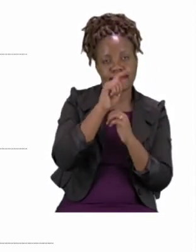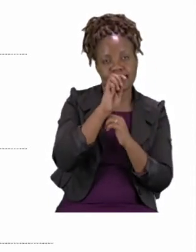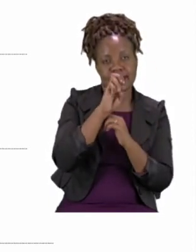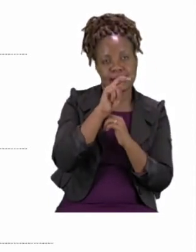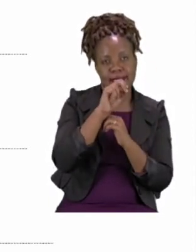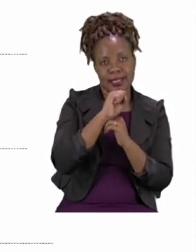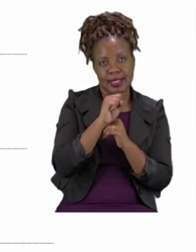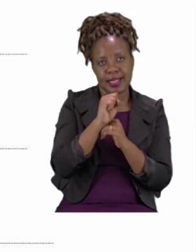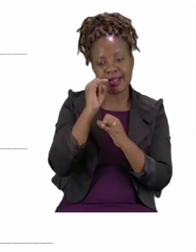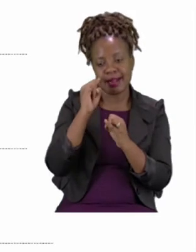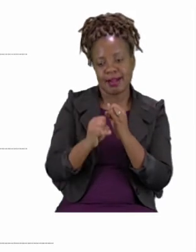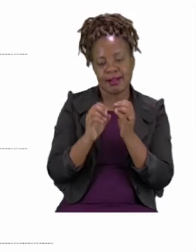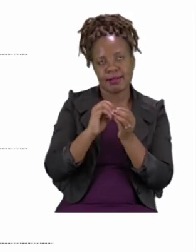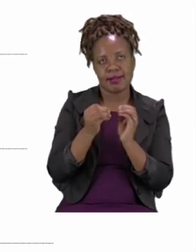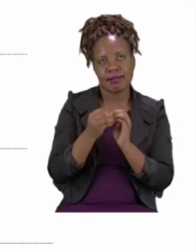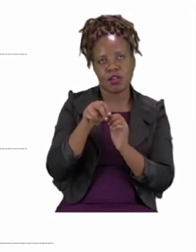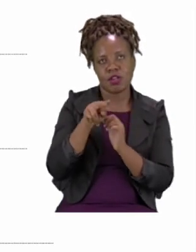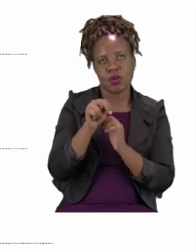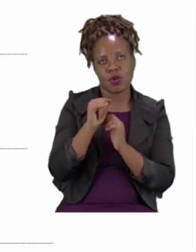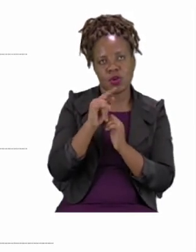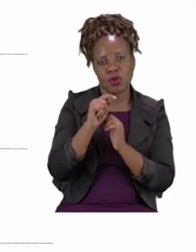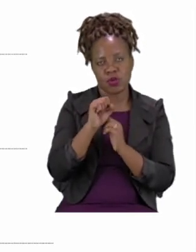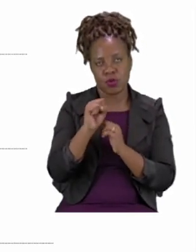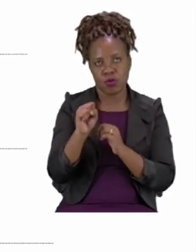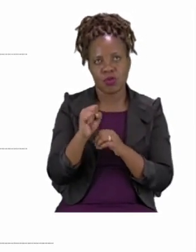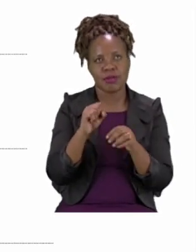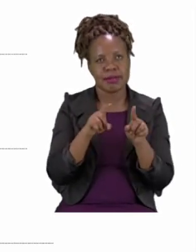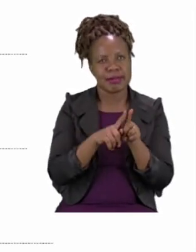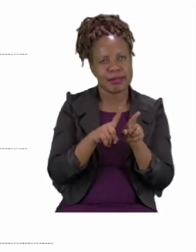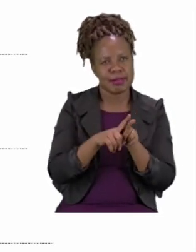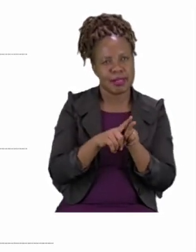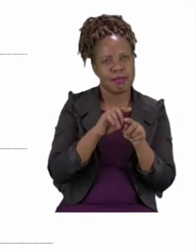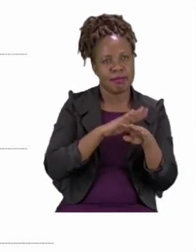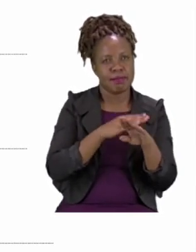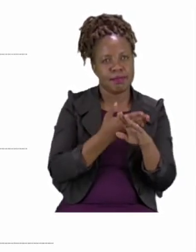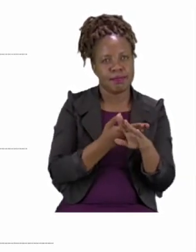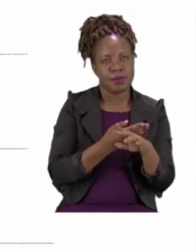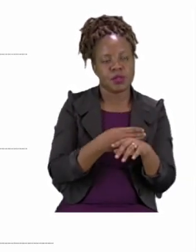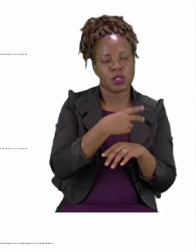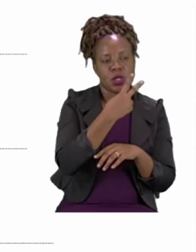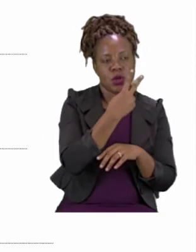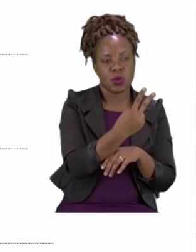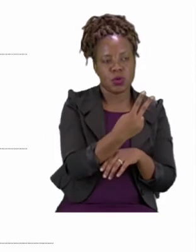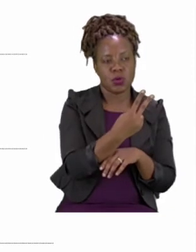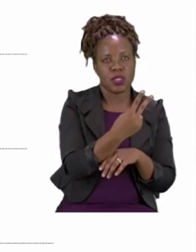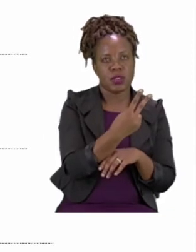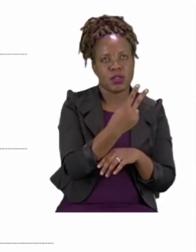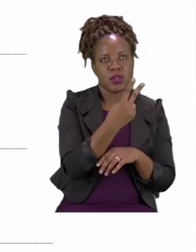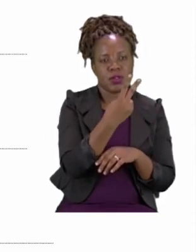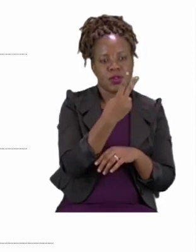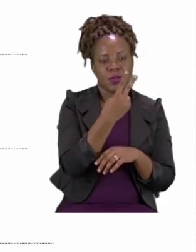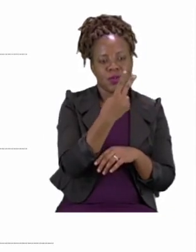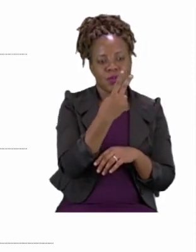3. The number 23 has been decomposed into two numbers.